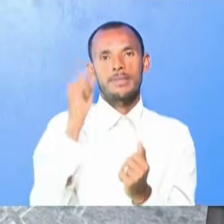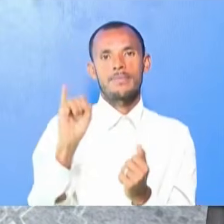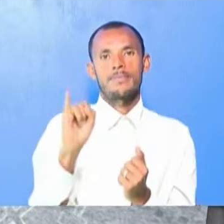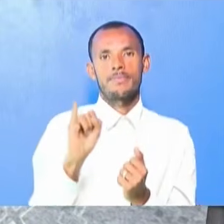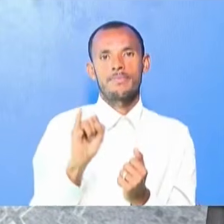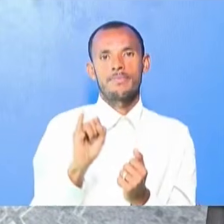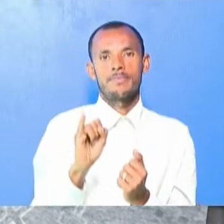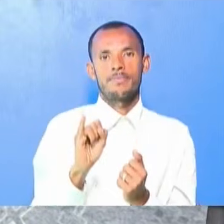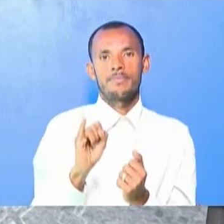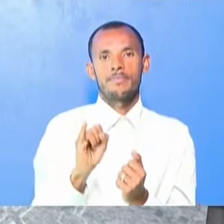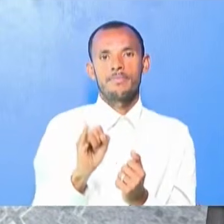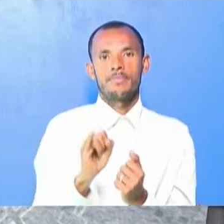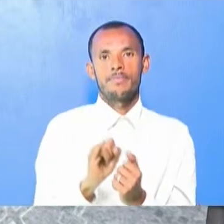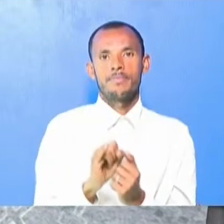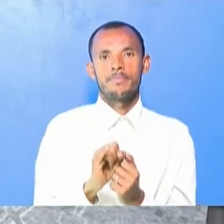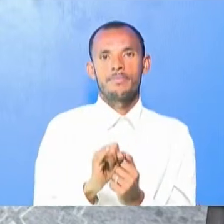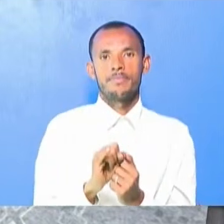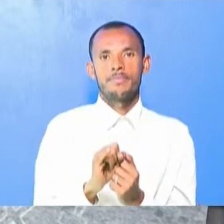In